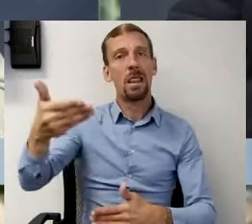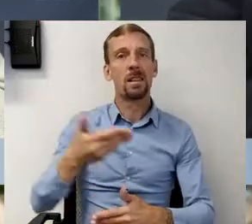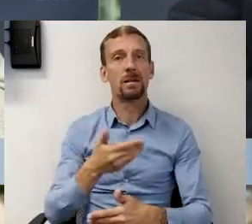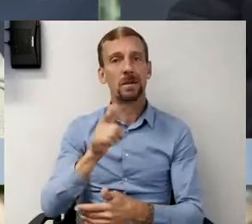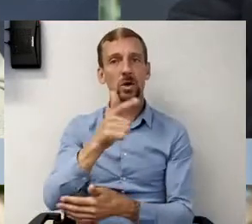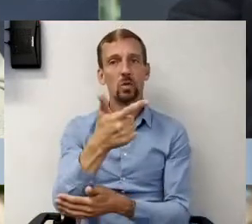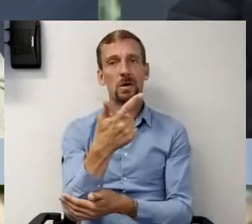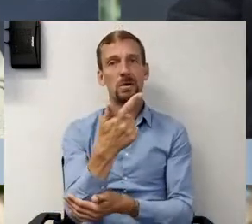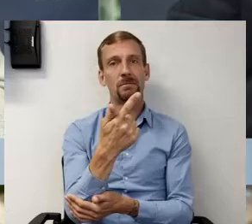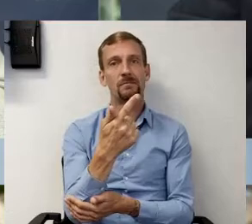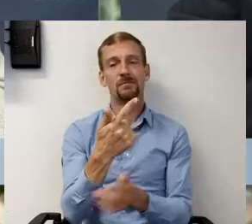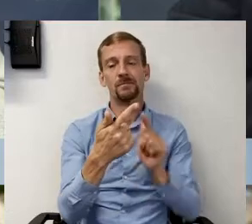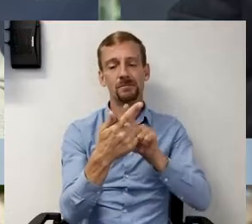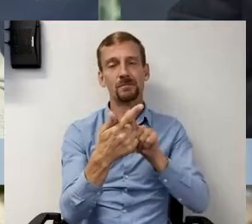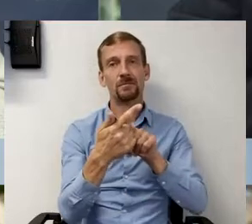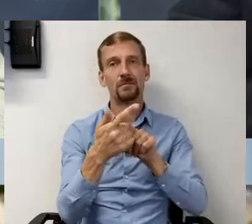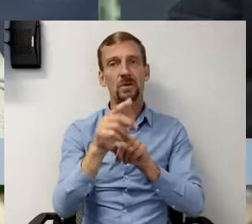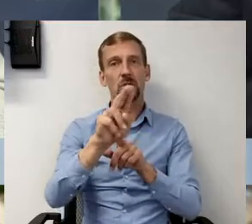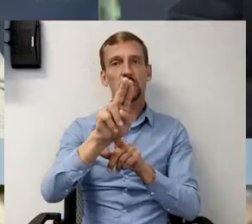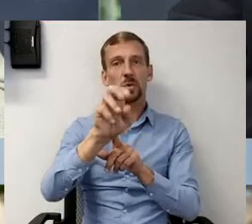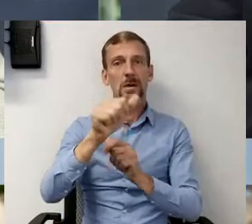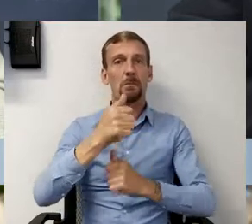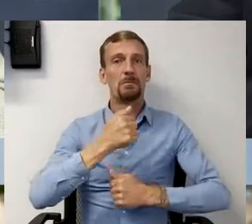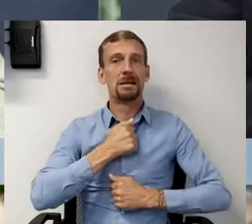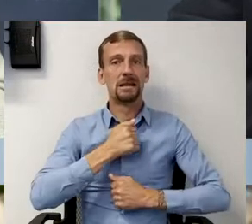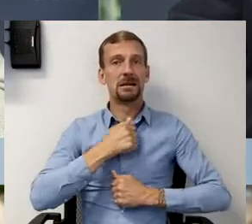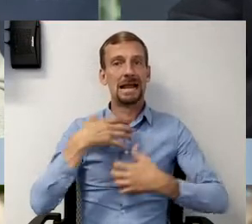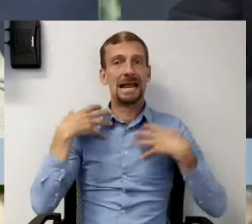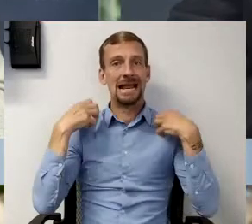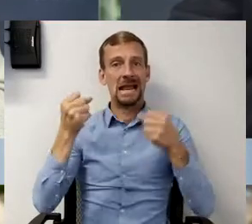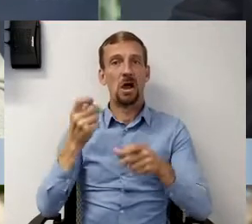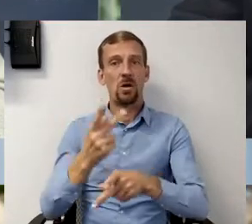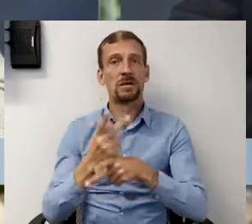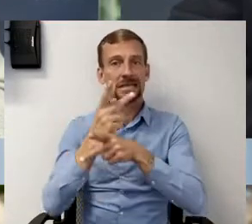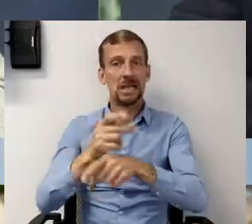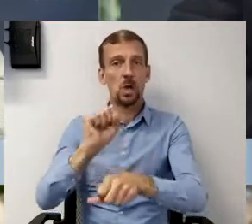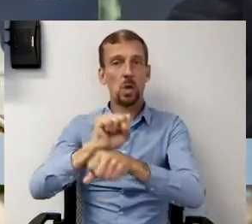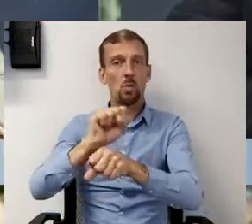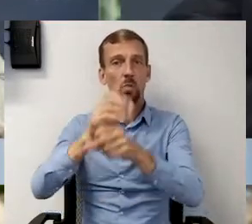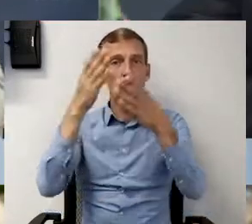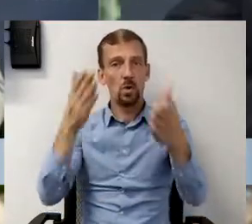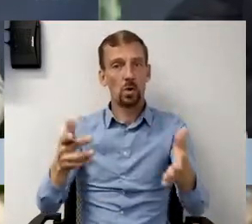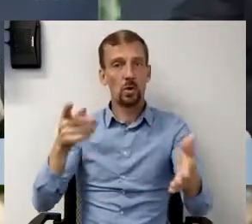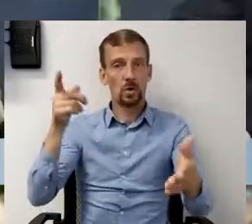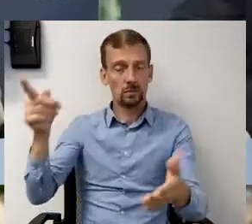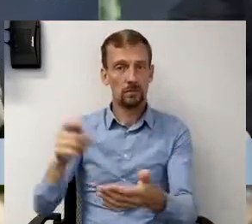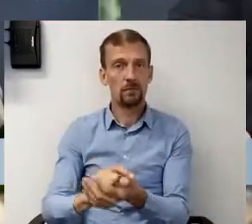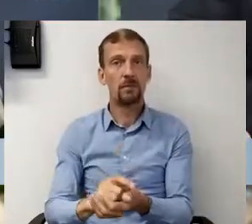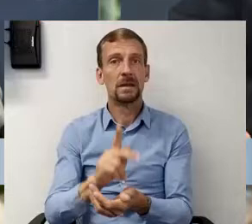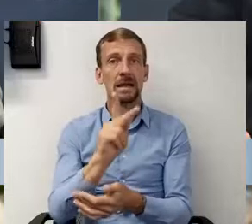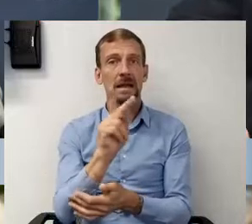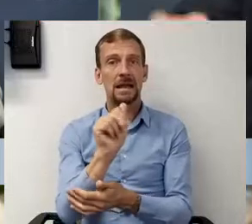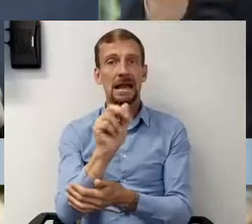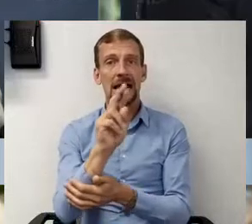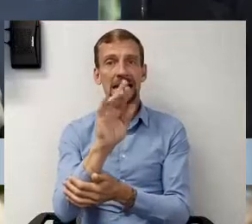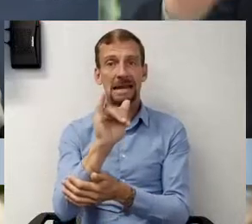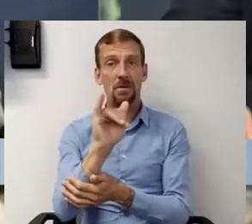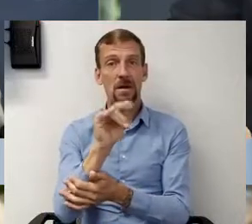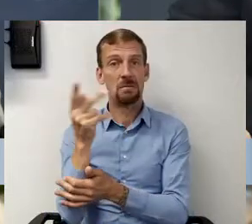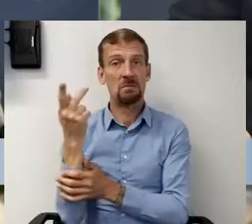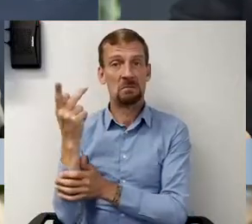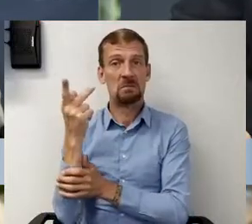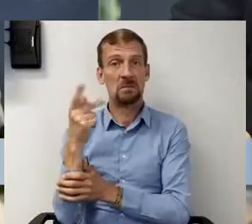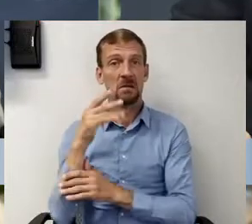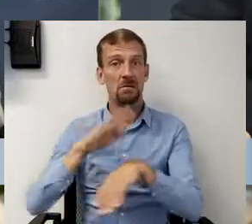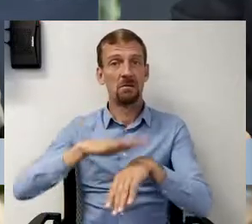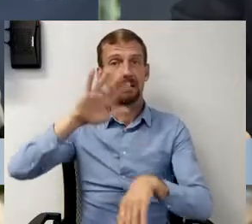welcoming 21 U.S. military healthcare workers to Kaweah Delta. Carrie Noeski and I up on the 5th